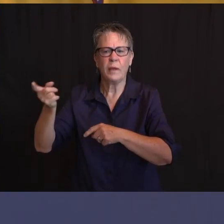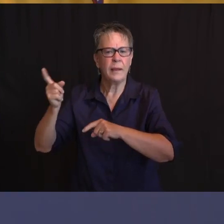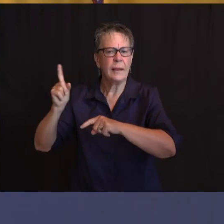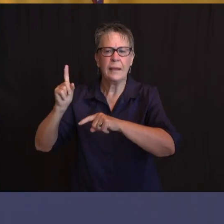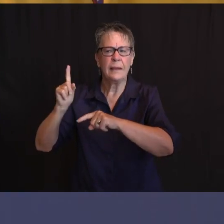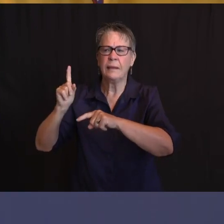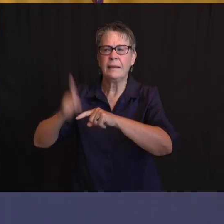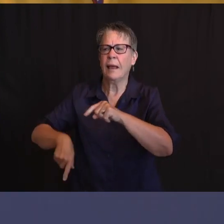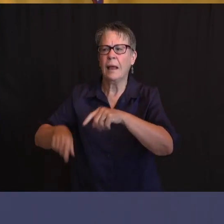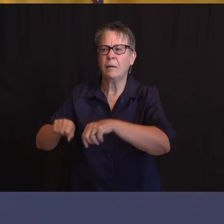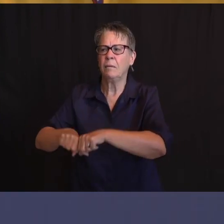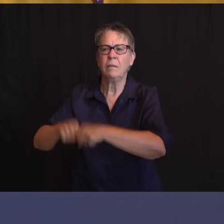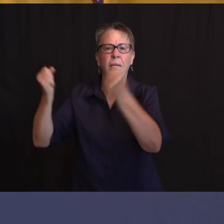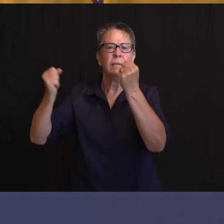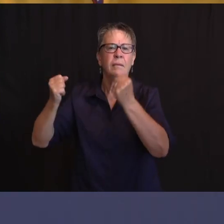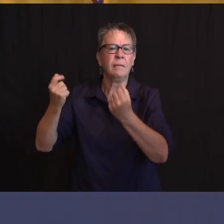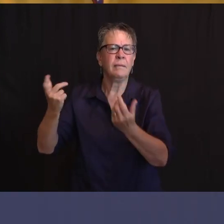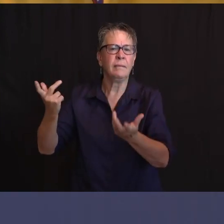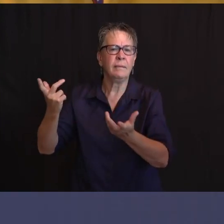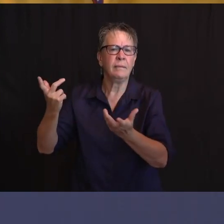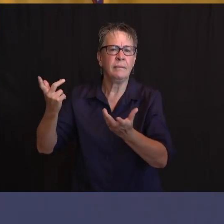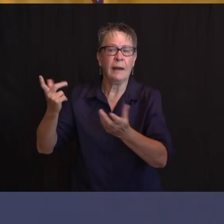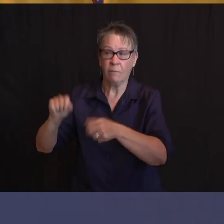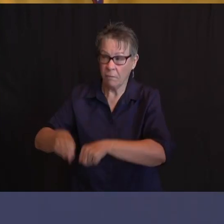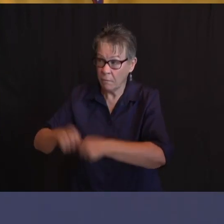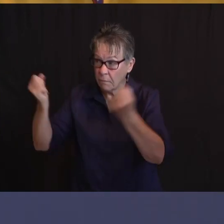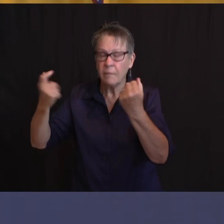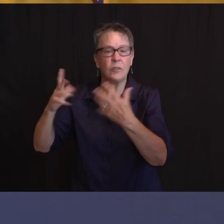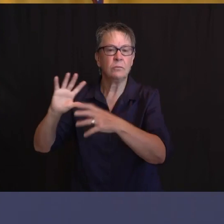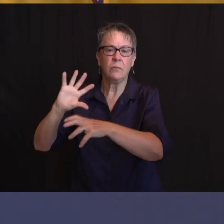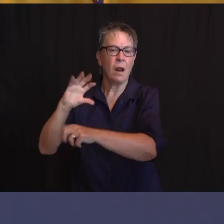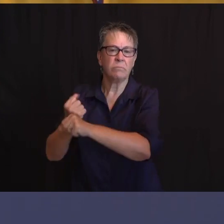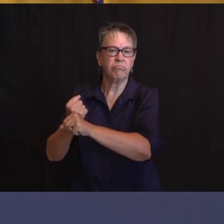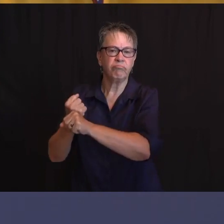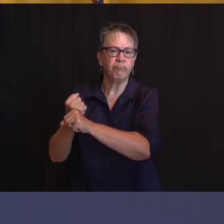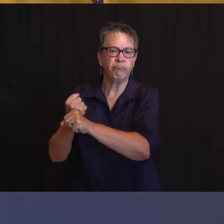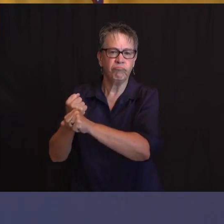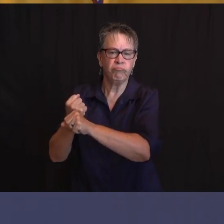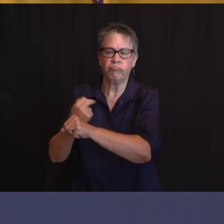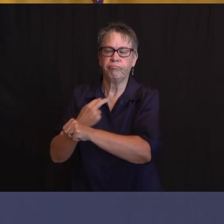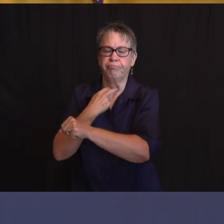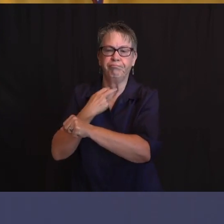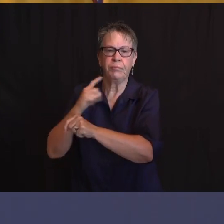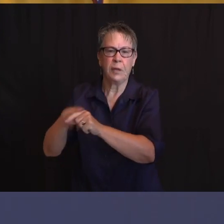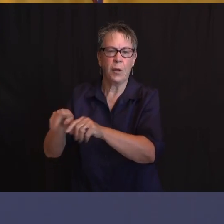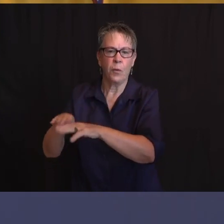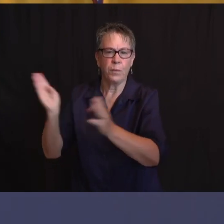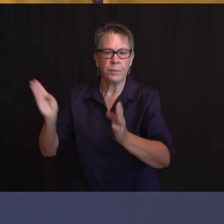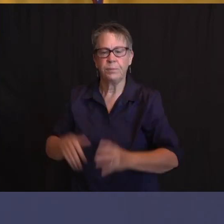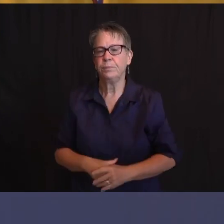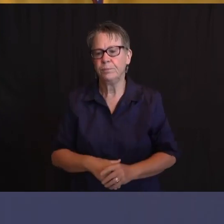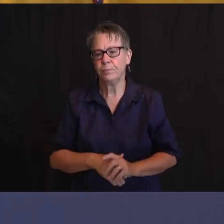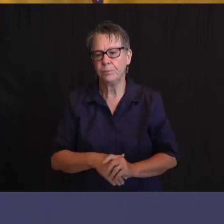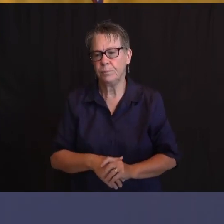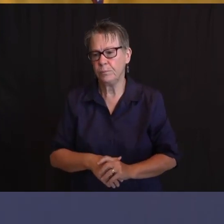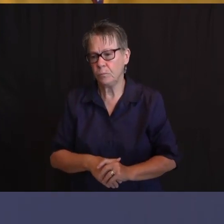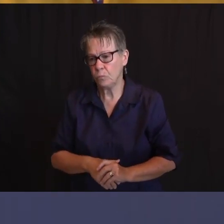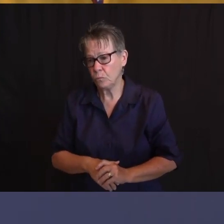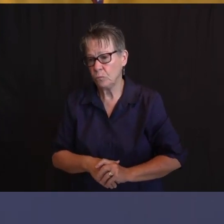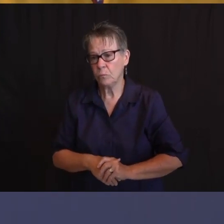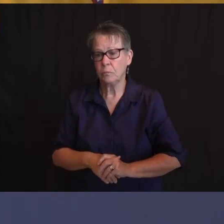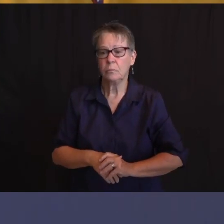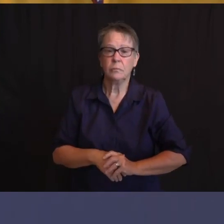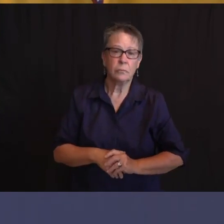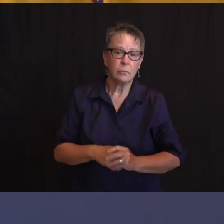enforcement at a point of, you know, at the point of attack, at the point of contact with other folks,